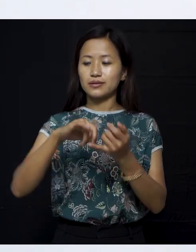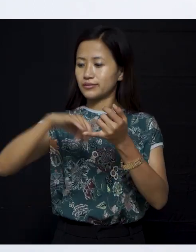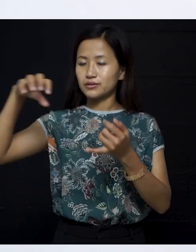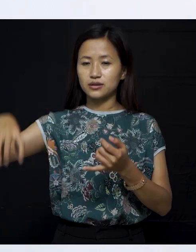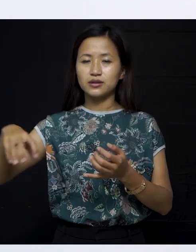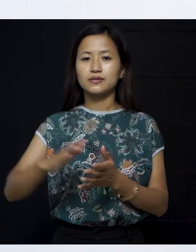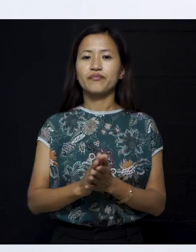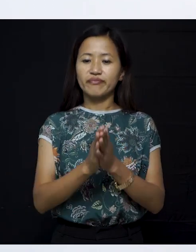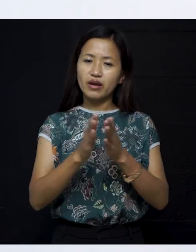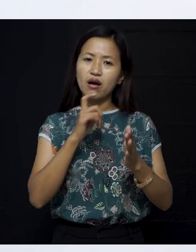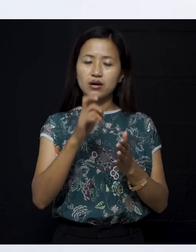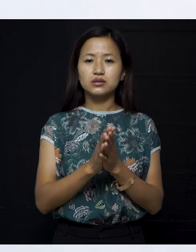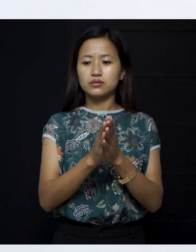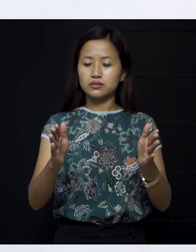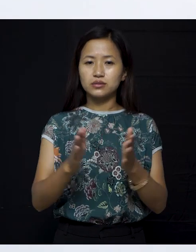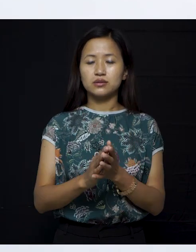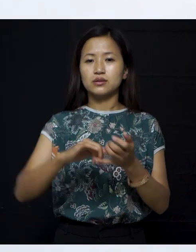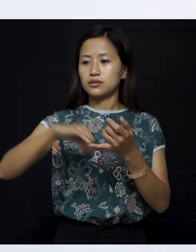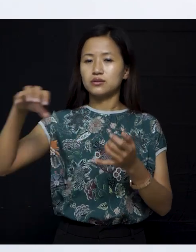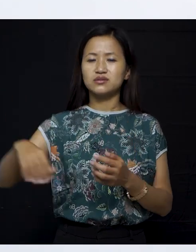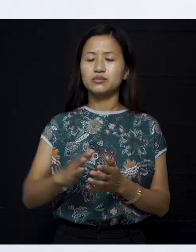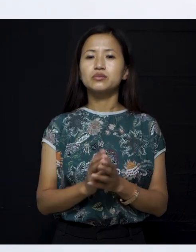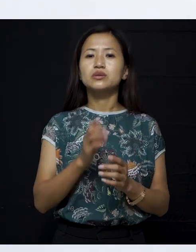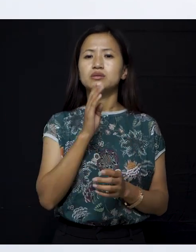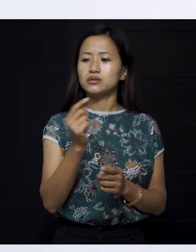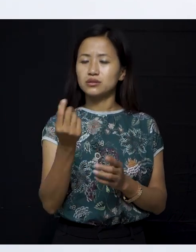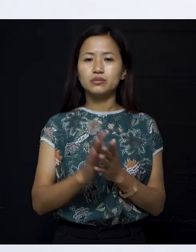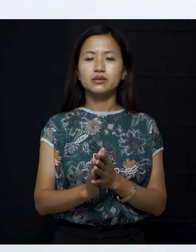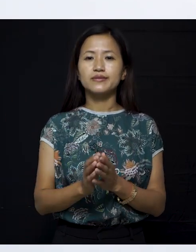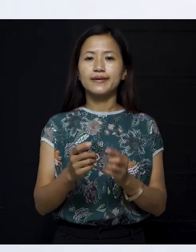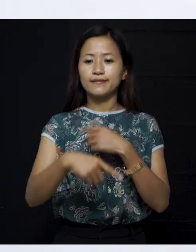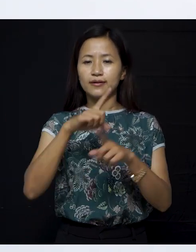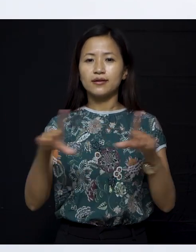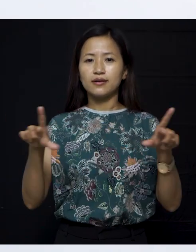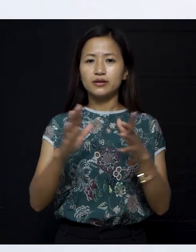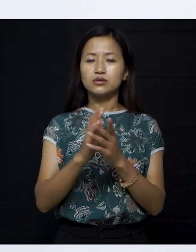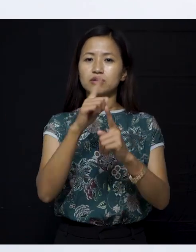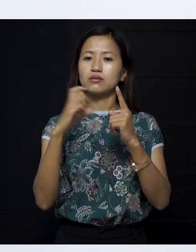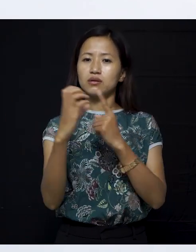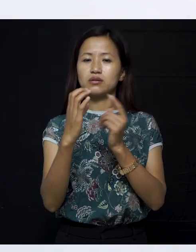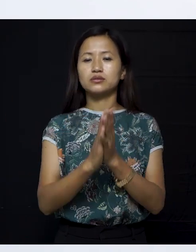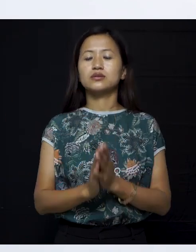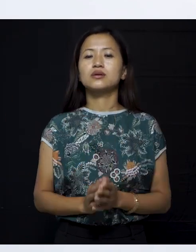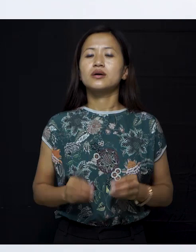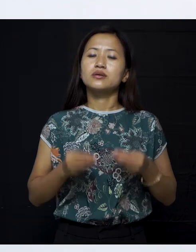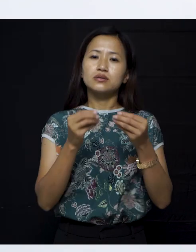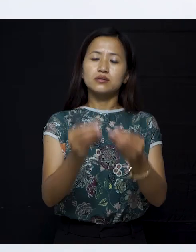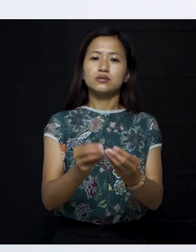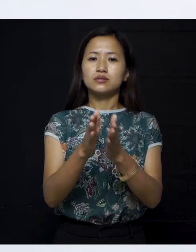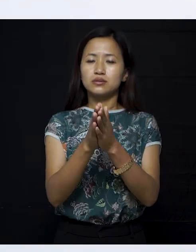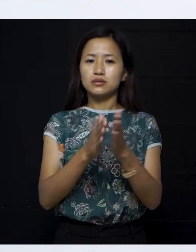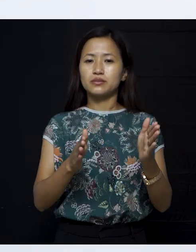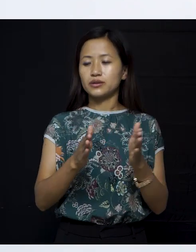asked for a separate state just because they have different language and they have different culture, so they had to be given